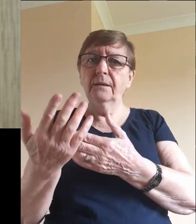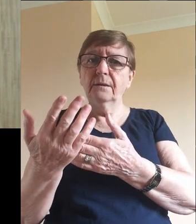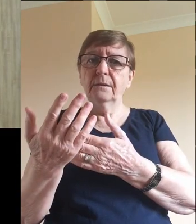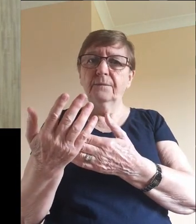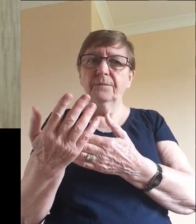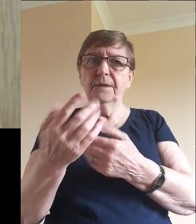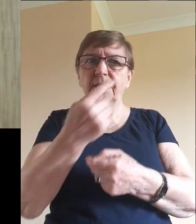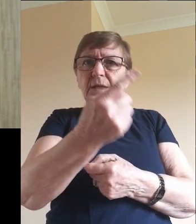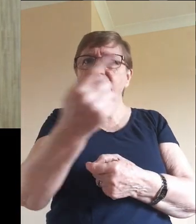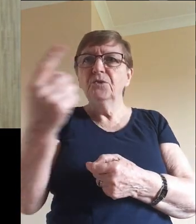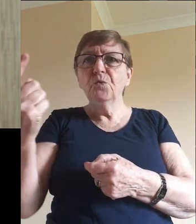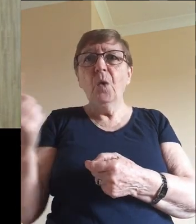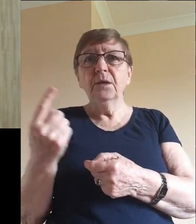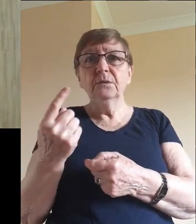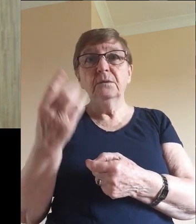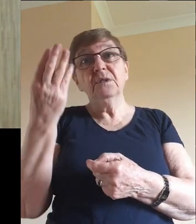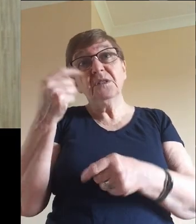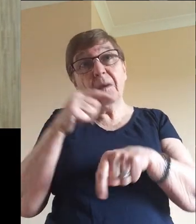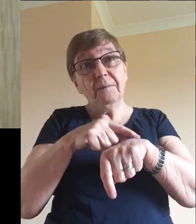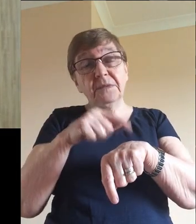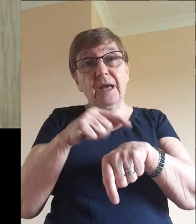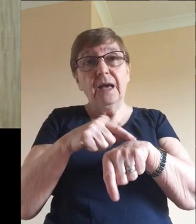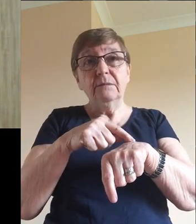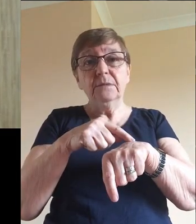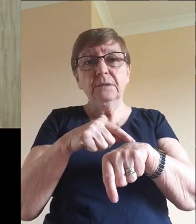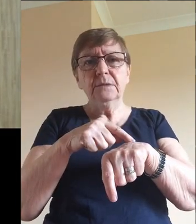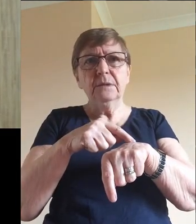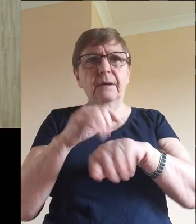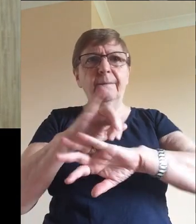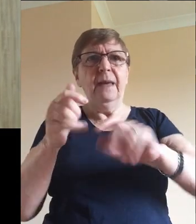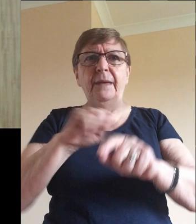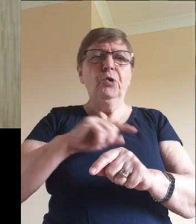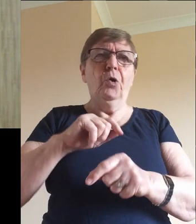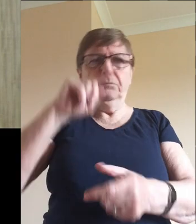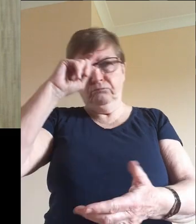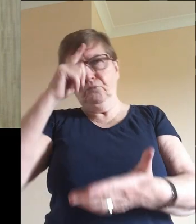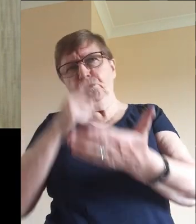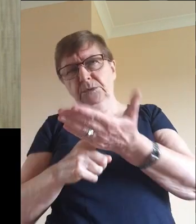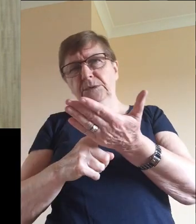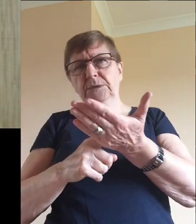on occasion, maybe not in any determined and set way, but